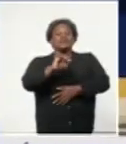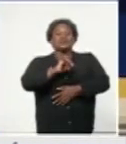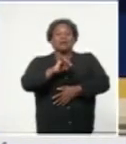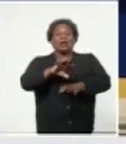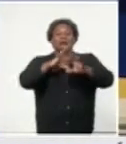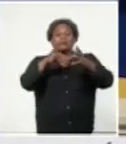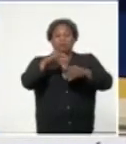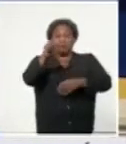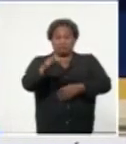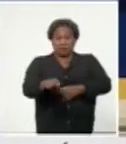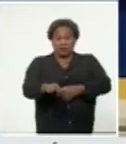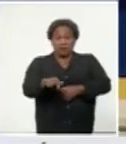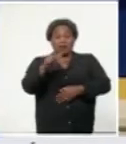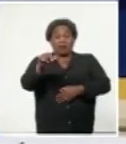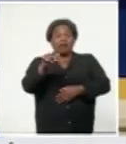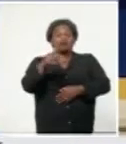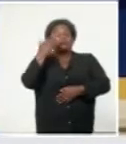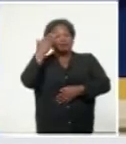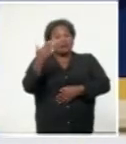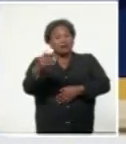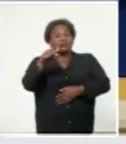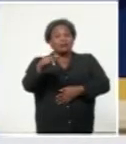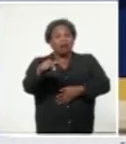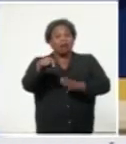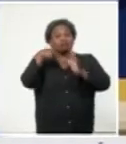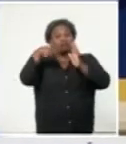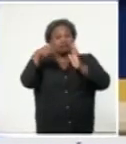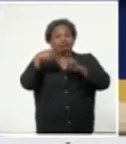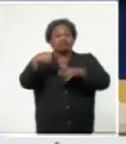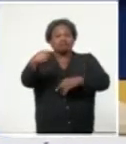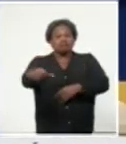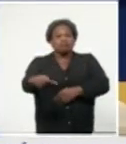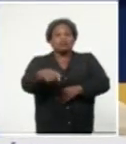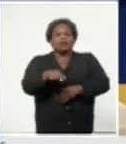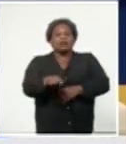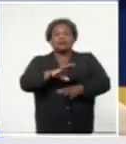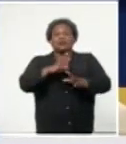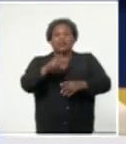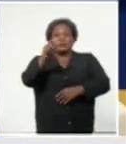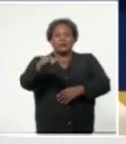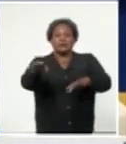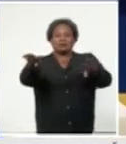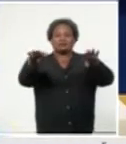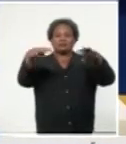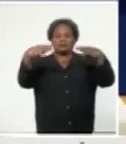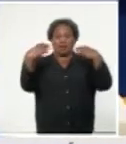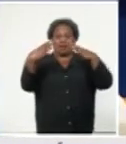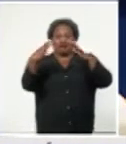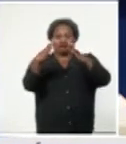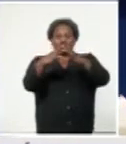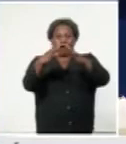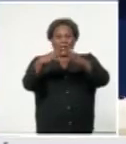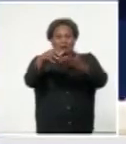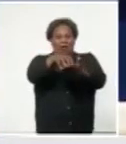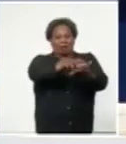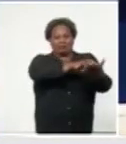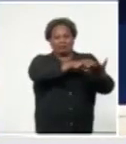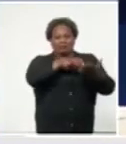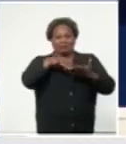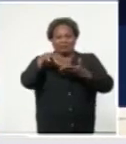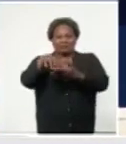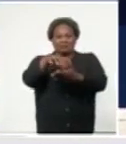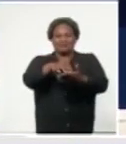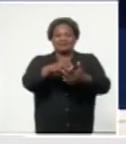Good morning to you, good morning to Gisela, to all those who make this broadcast possible, and most importantly to